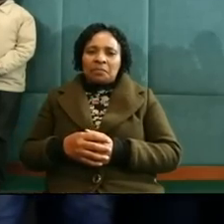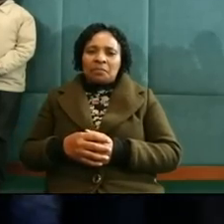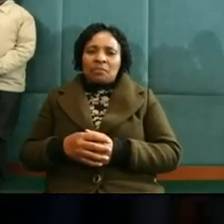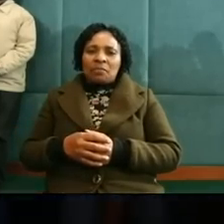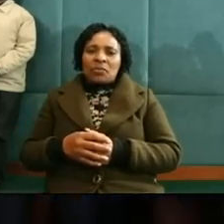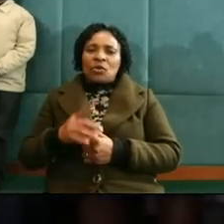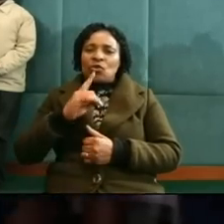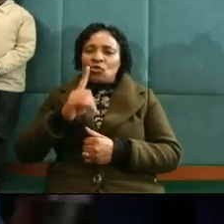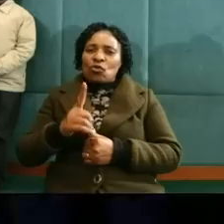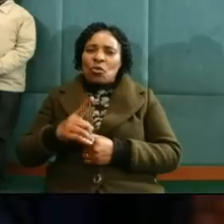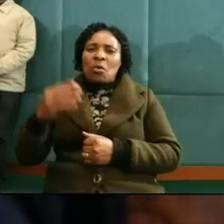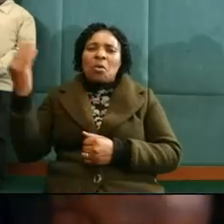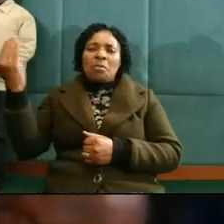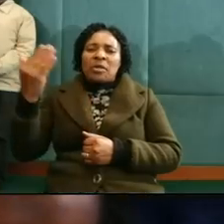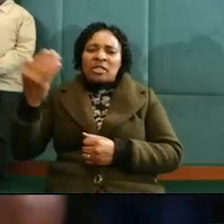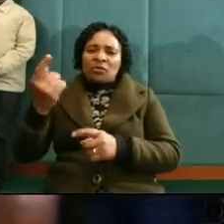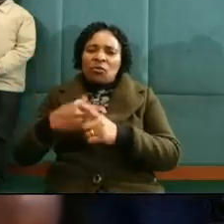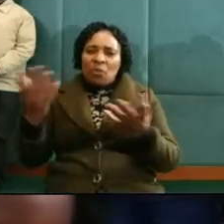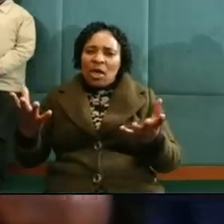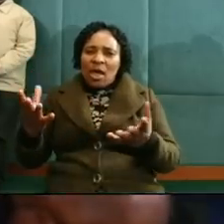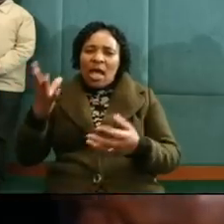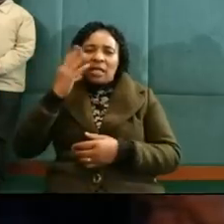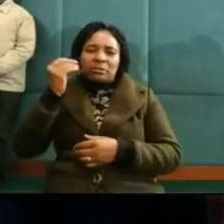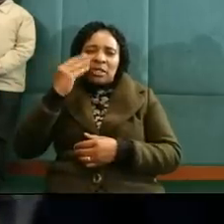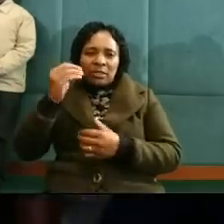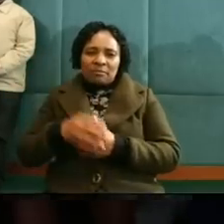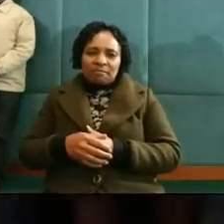So I can preach from experience.